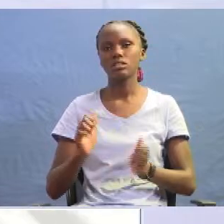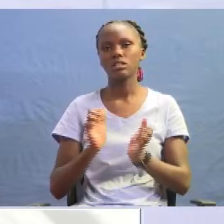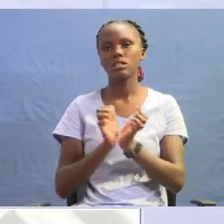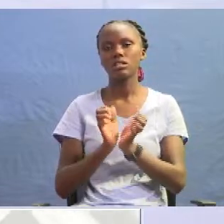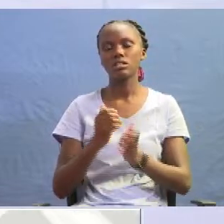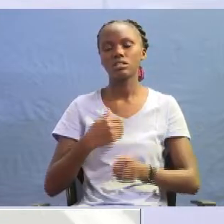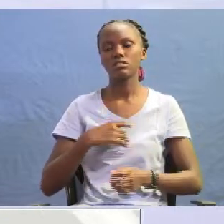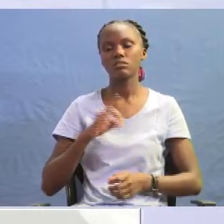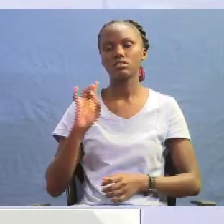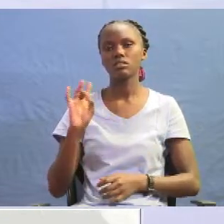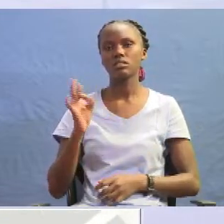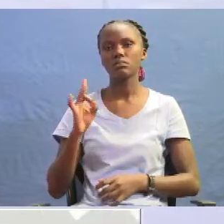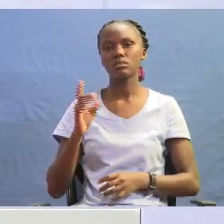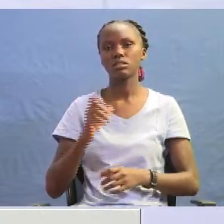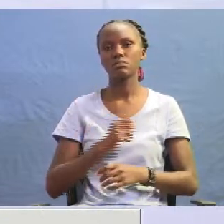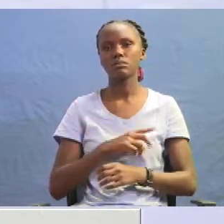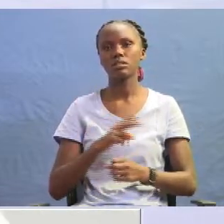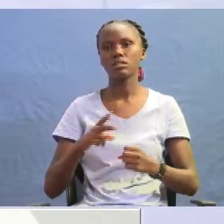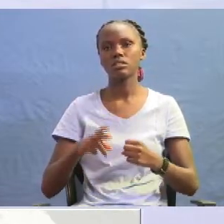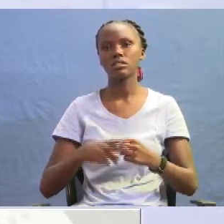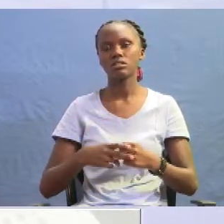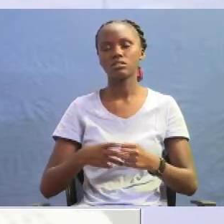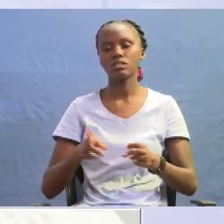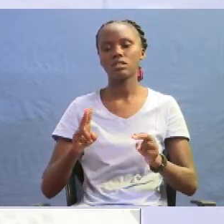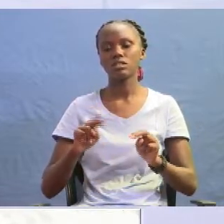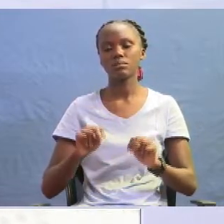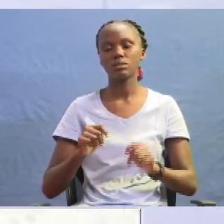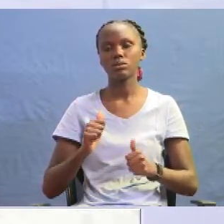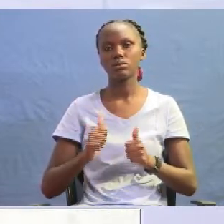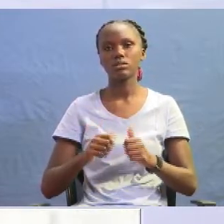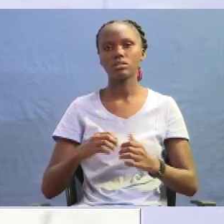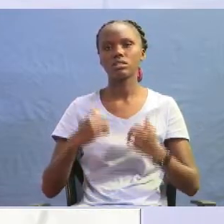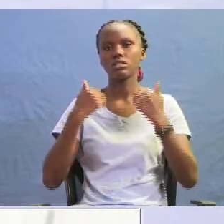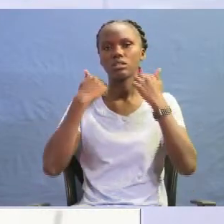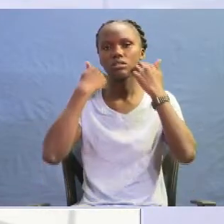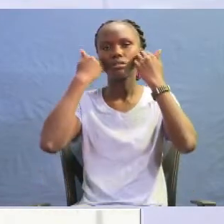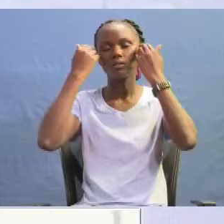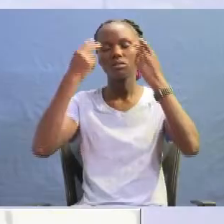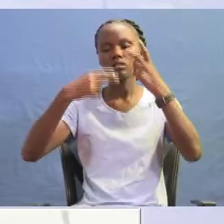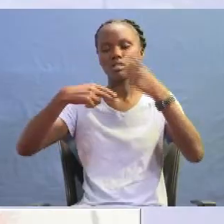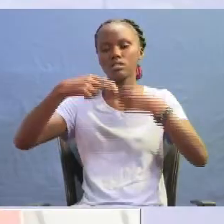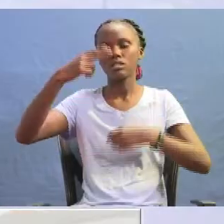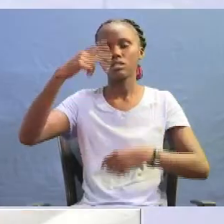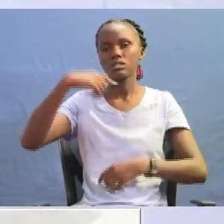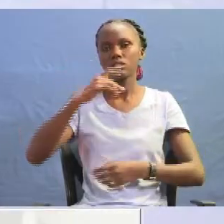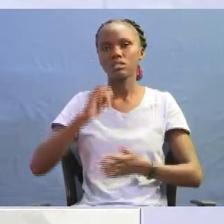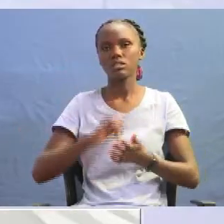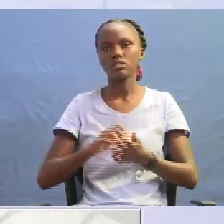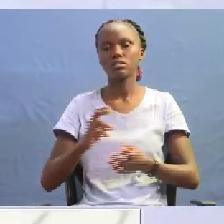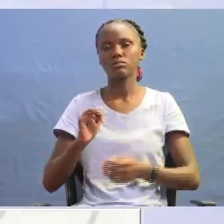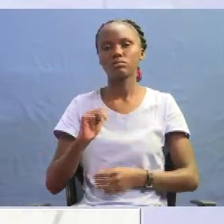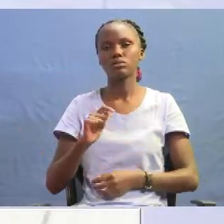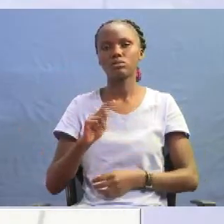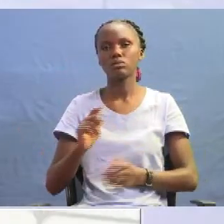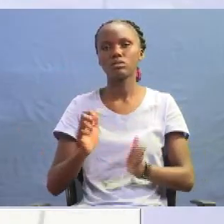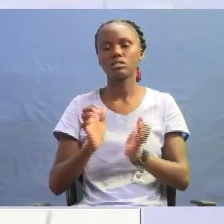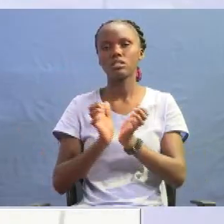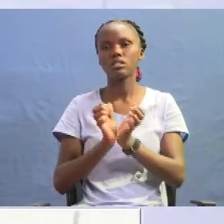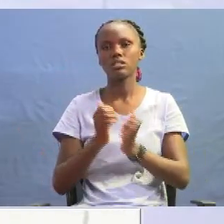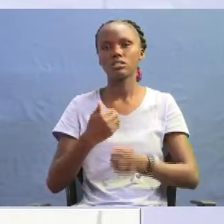arrest during the July 7th Sabasaba protest. In High Court petition, Mukunji termed his